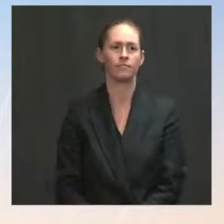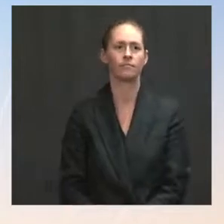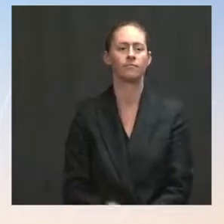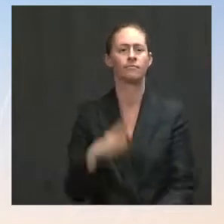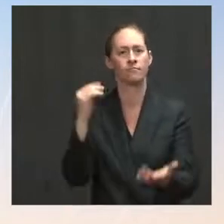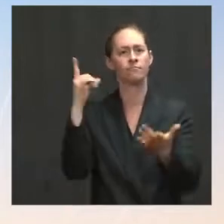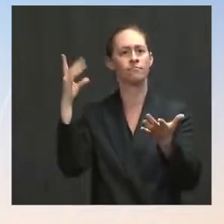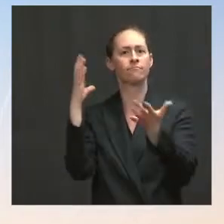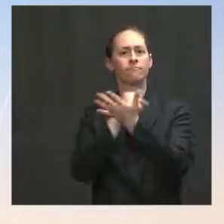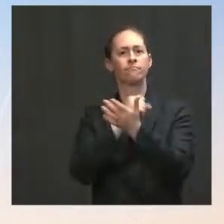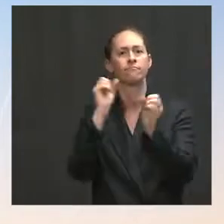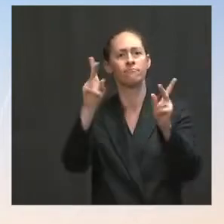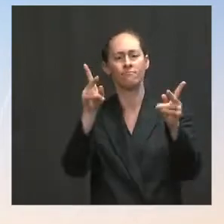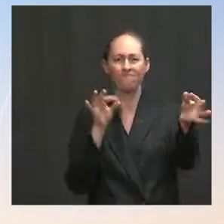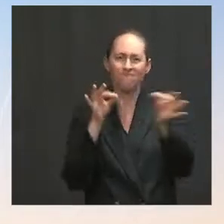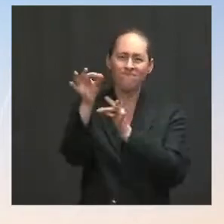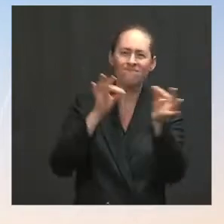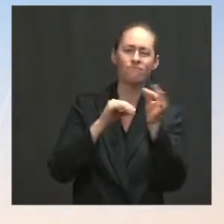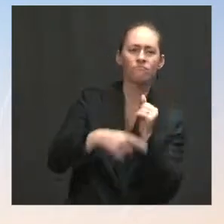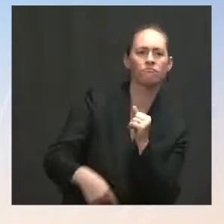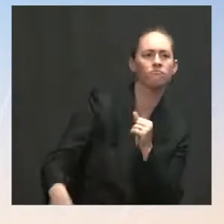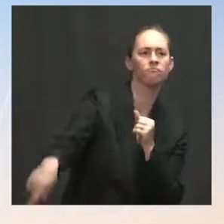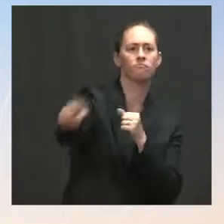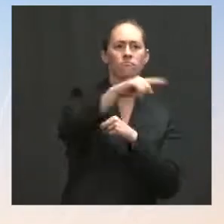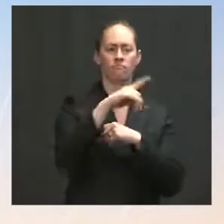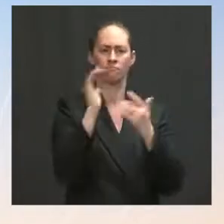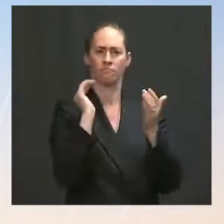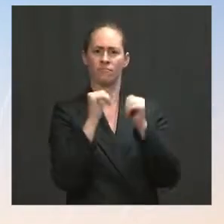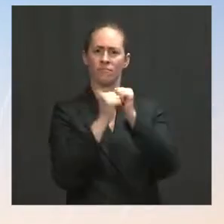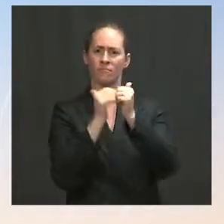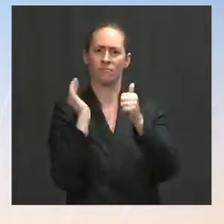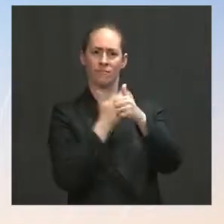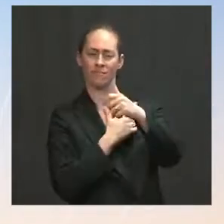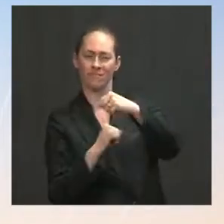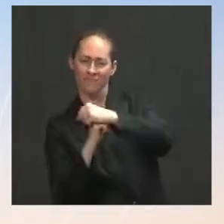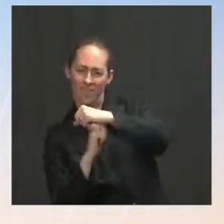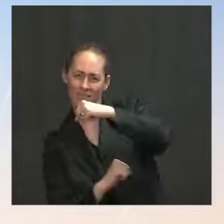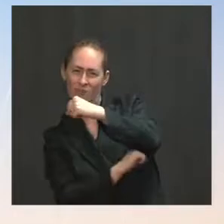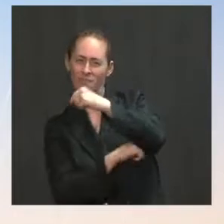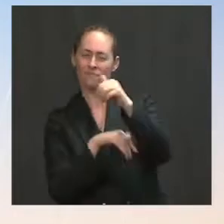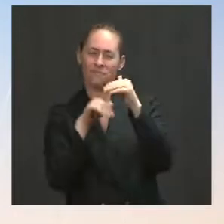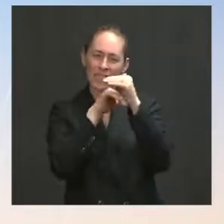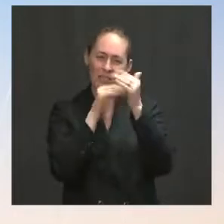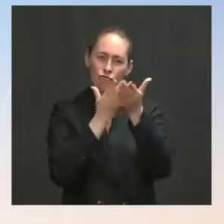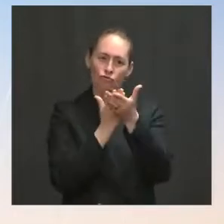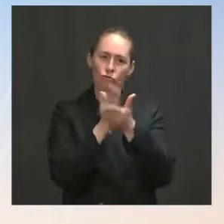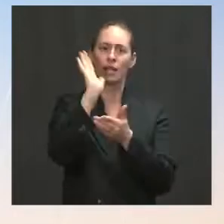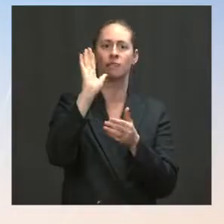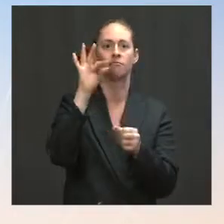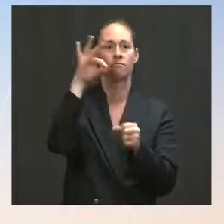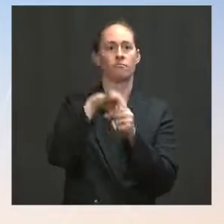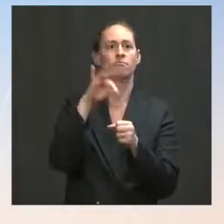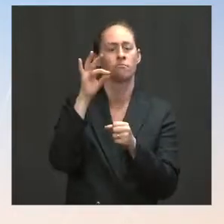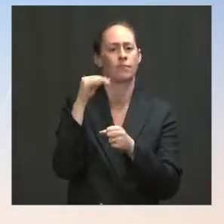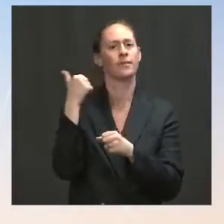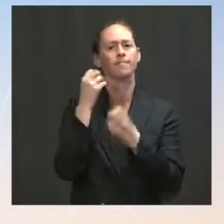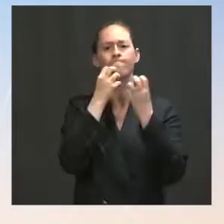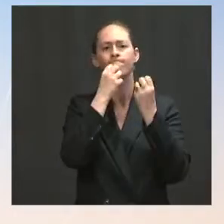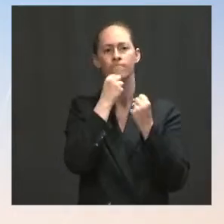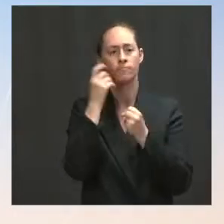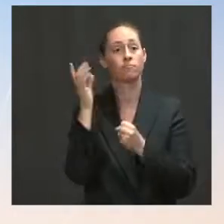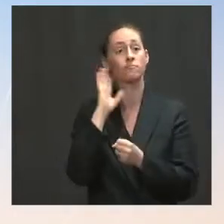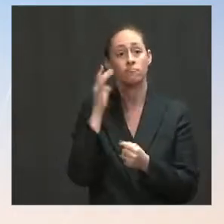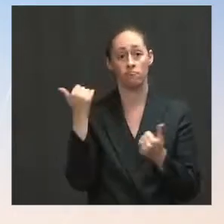American people about how this is a fundamental right, what he will continue to do from the federal government. I would remind you, he signed a historic executive